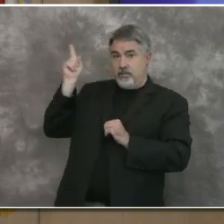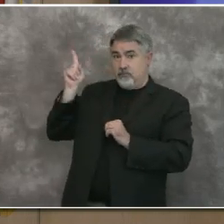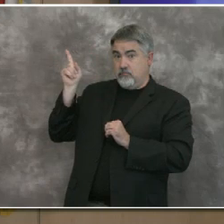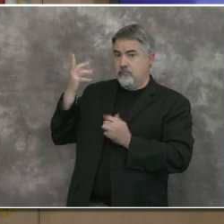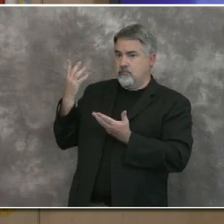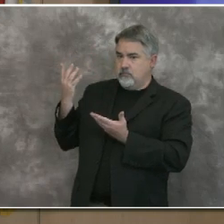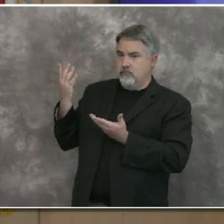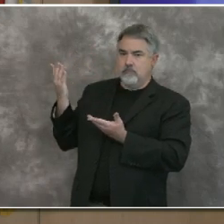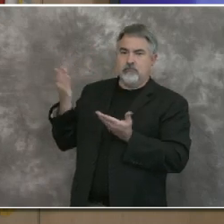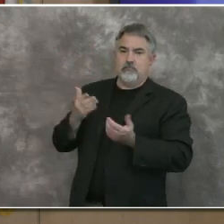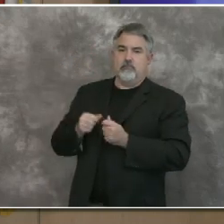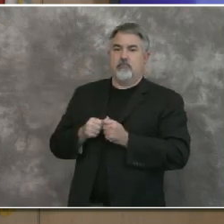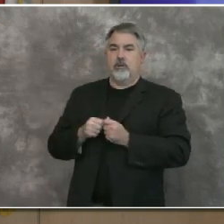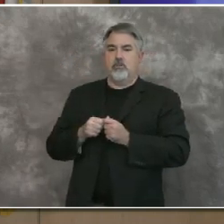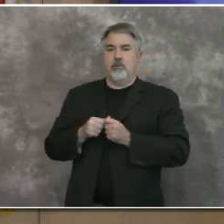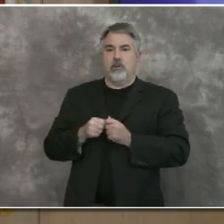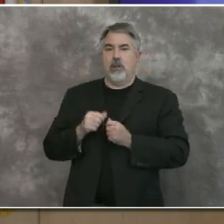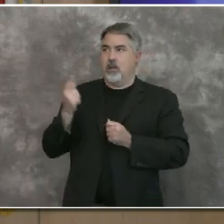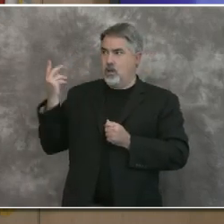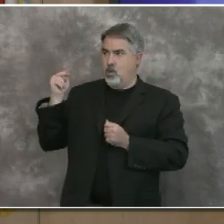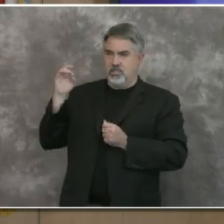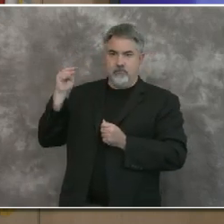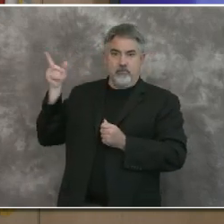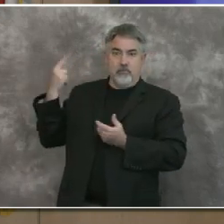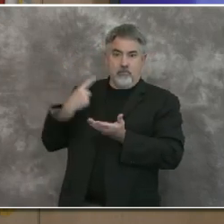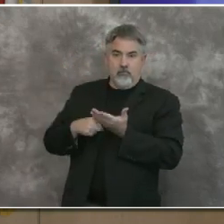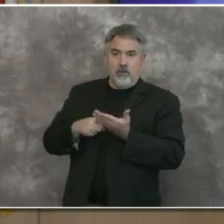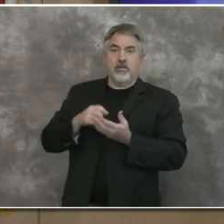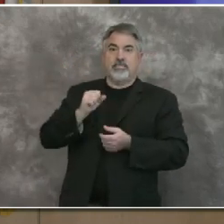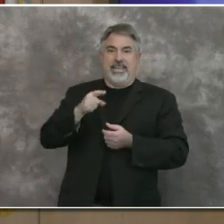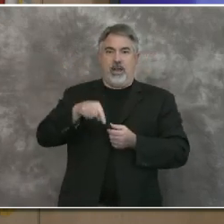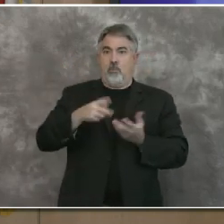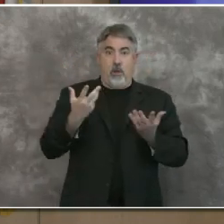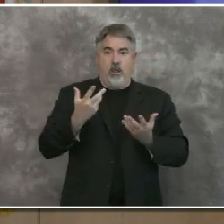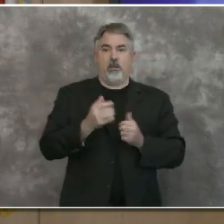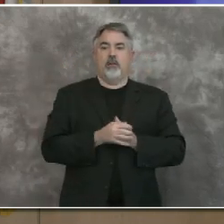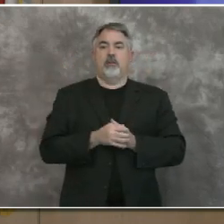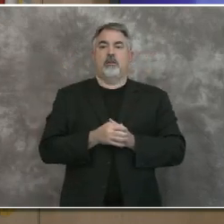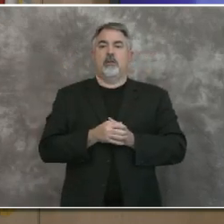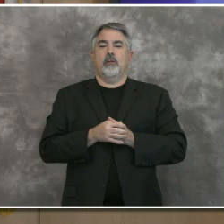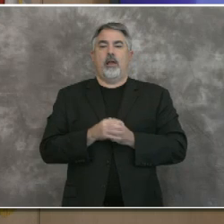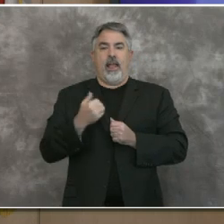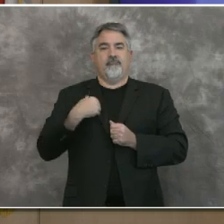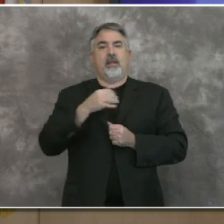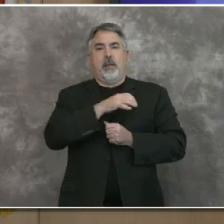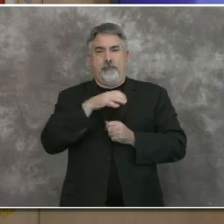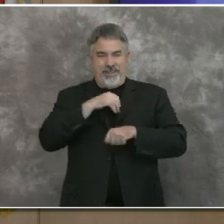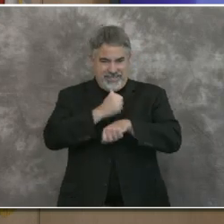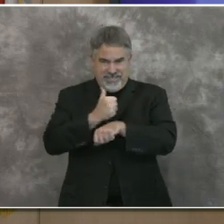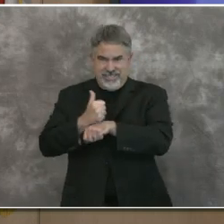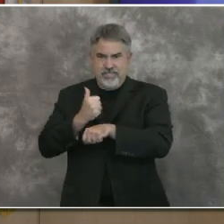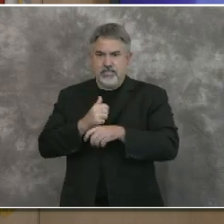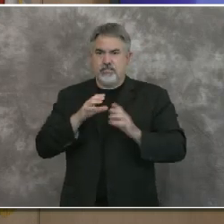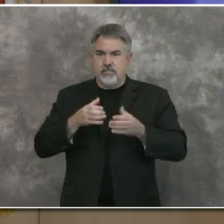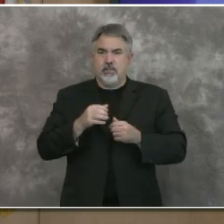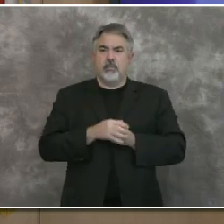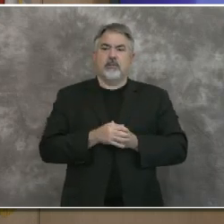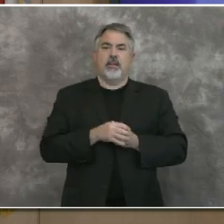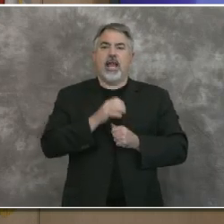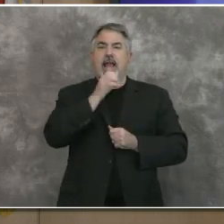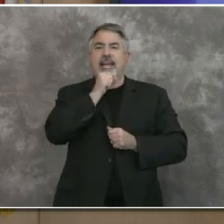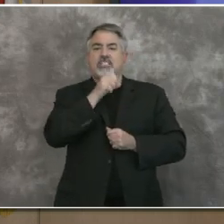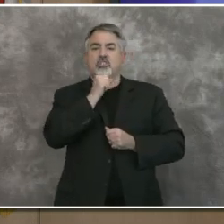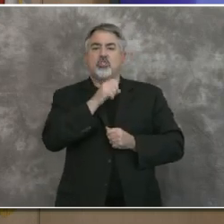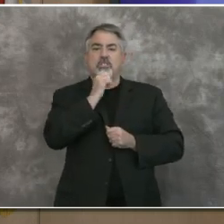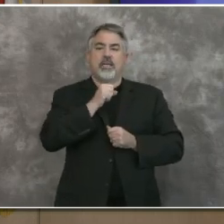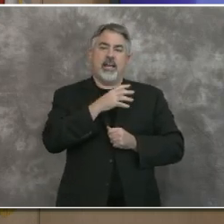this program to San Diego County. A committee including representatives from the county's aging and independent services teams and